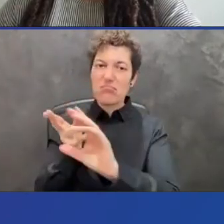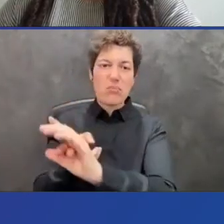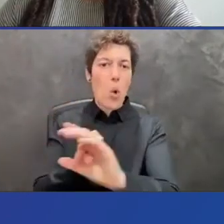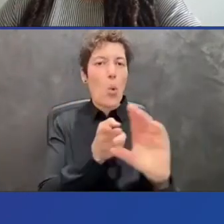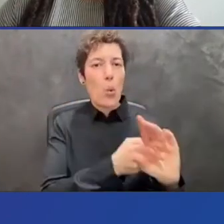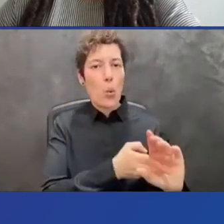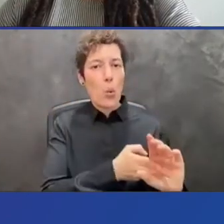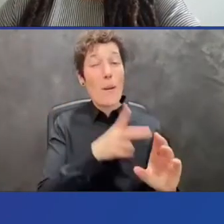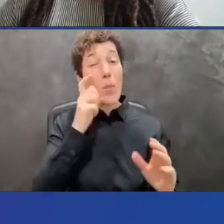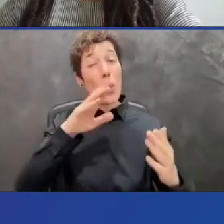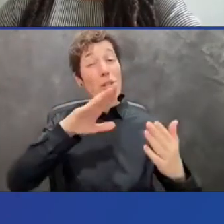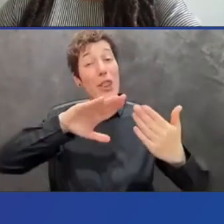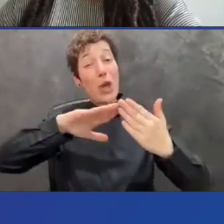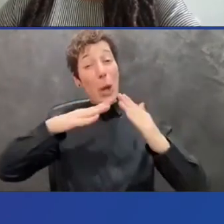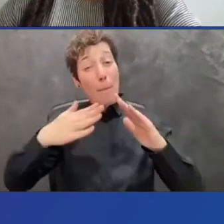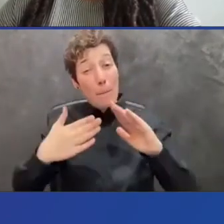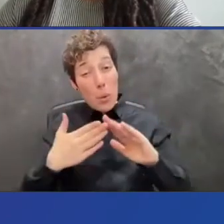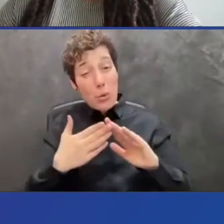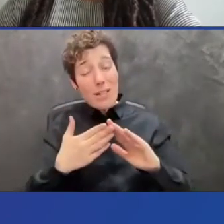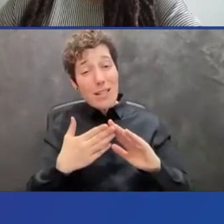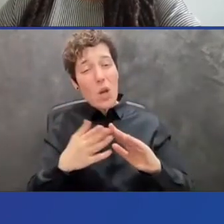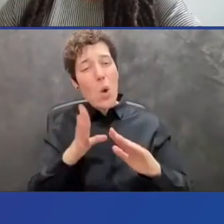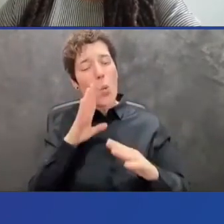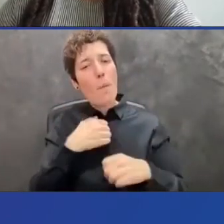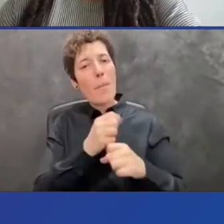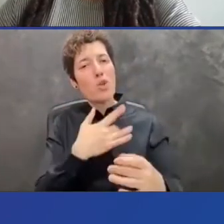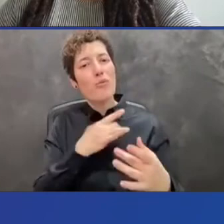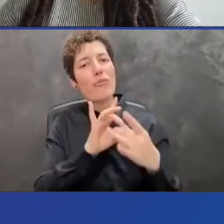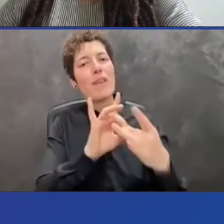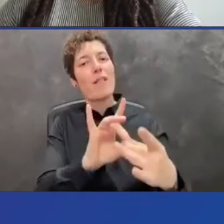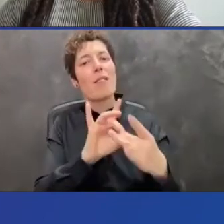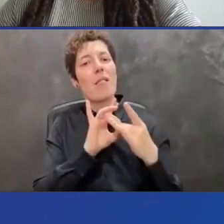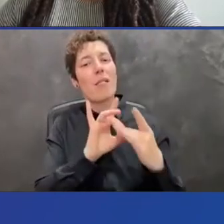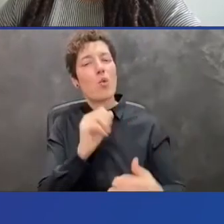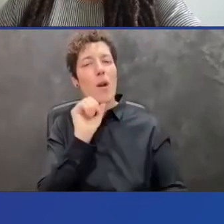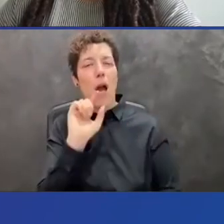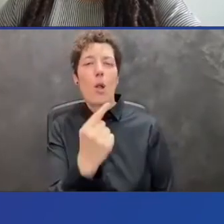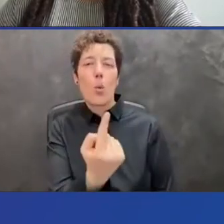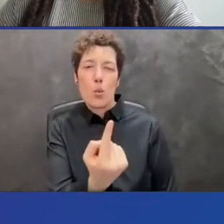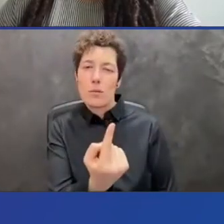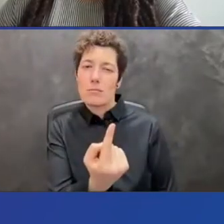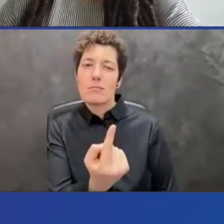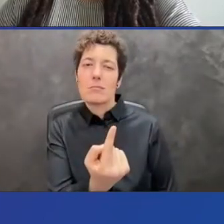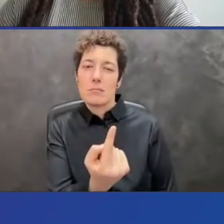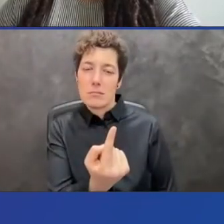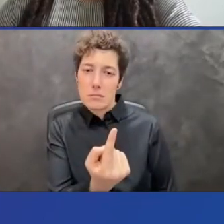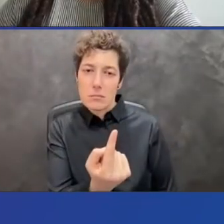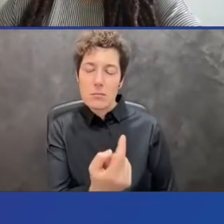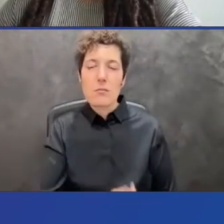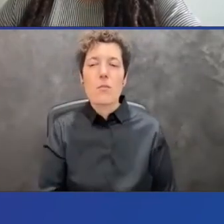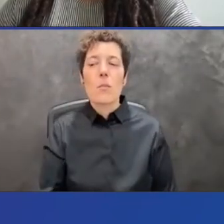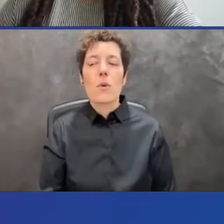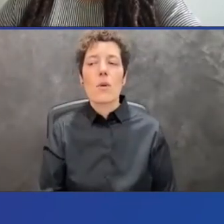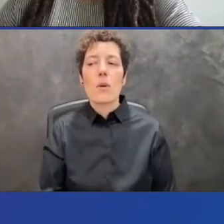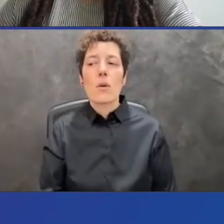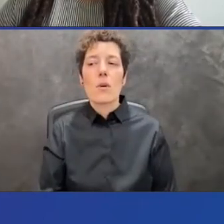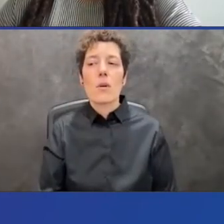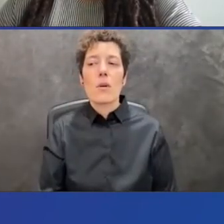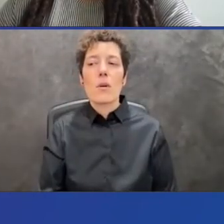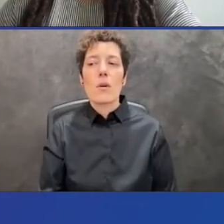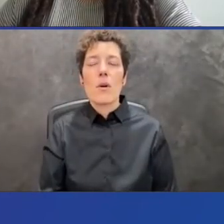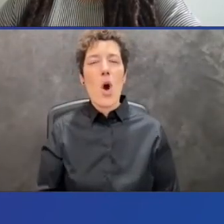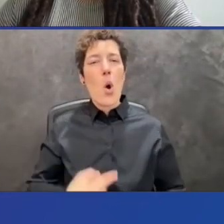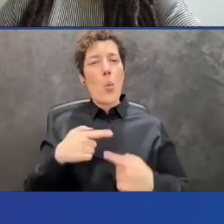of those gaps for you so that you're not alone. And I think that is the main thing. The true loneliness of